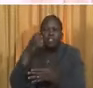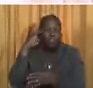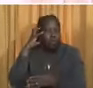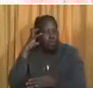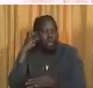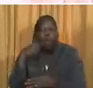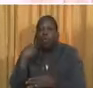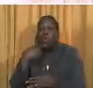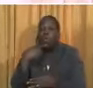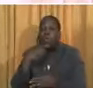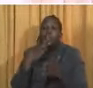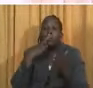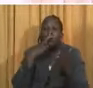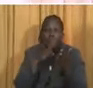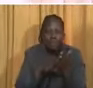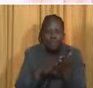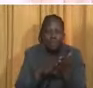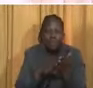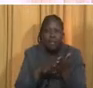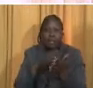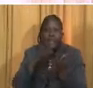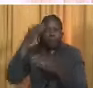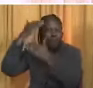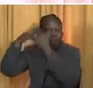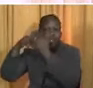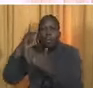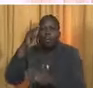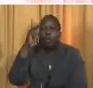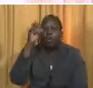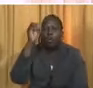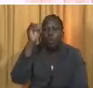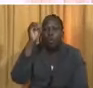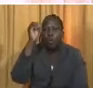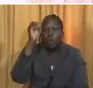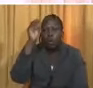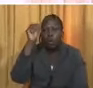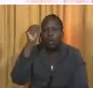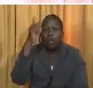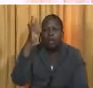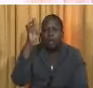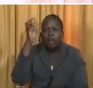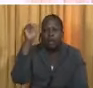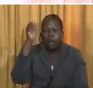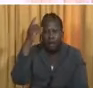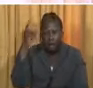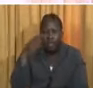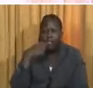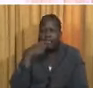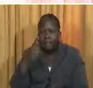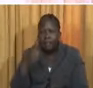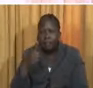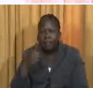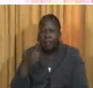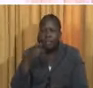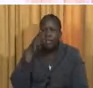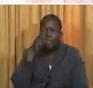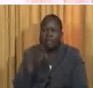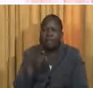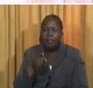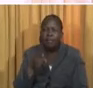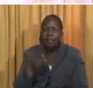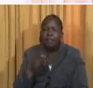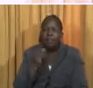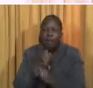India. Professor Conrad's theory, which was applied in Kesavananda, postulates that there are implied